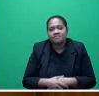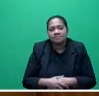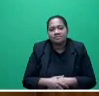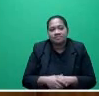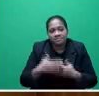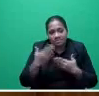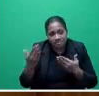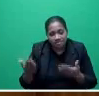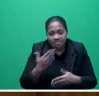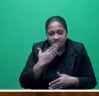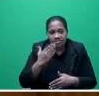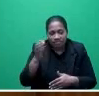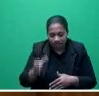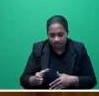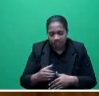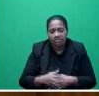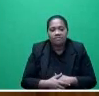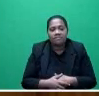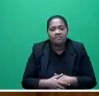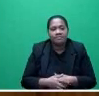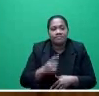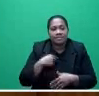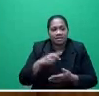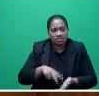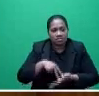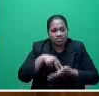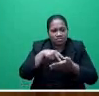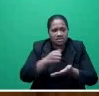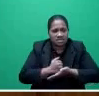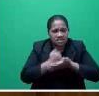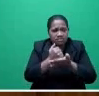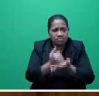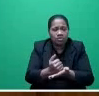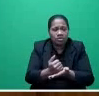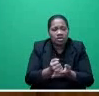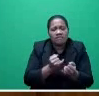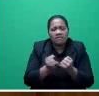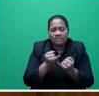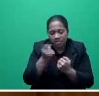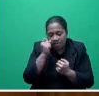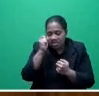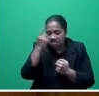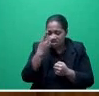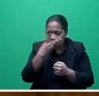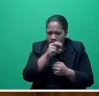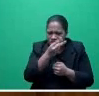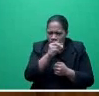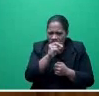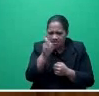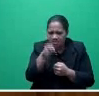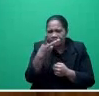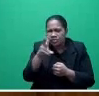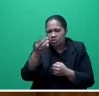Honorable Speaker said, I rise in support of a very understanding 2020-2021 national